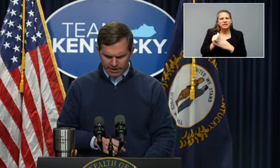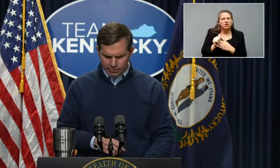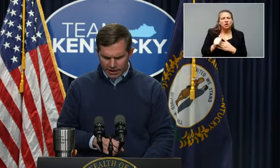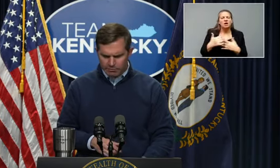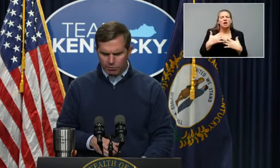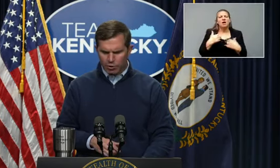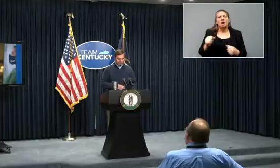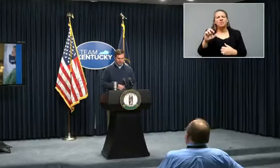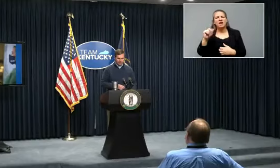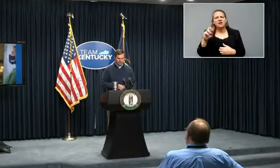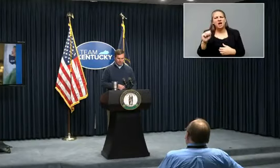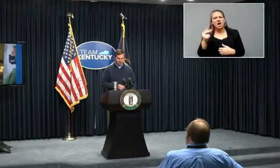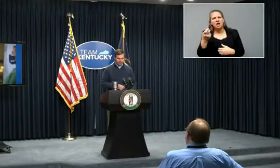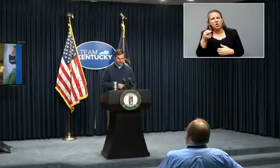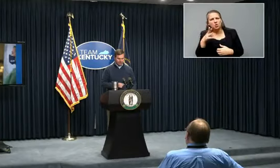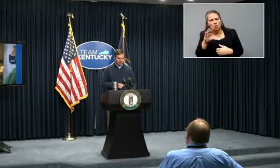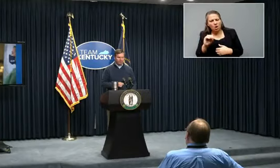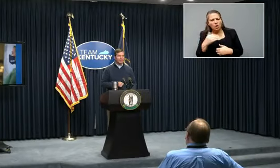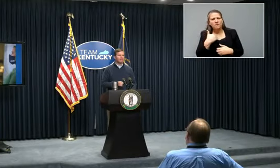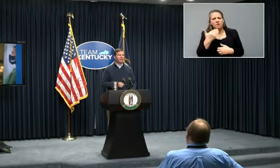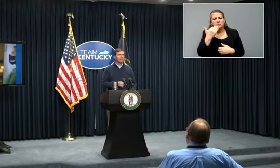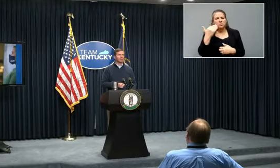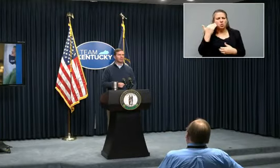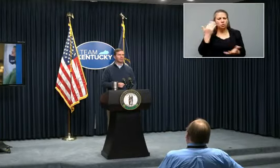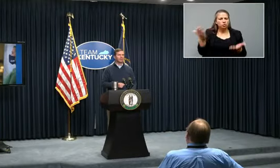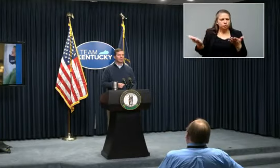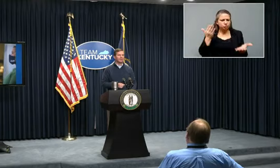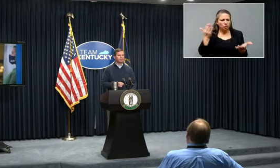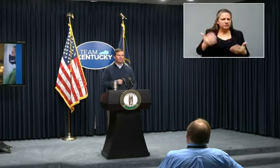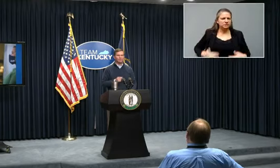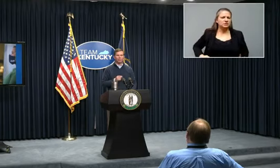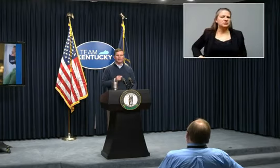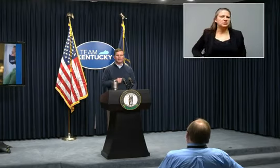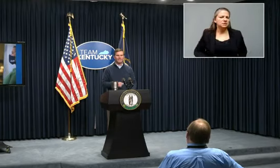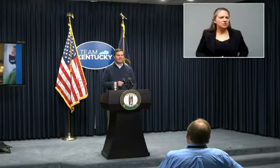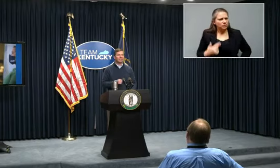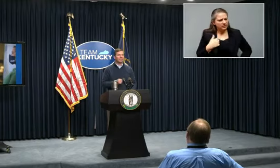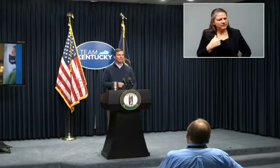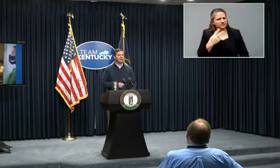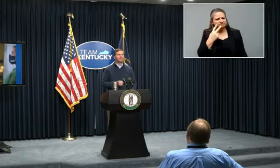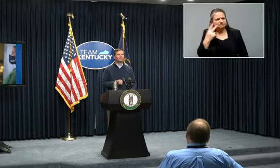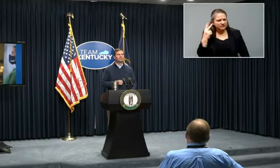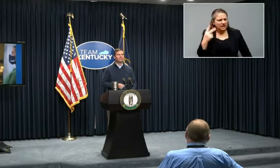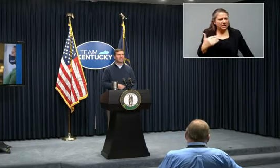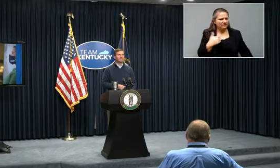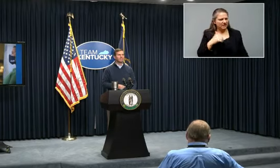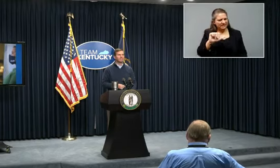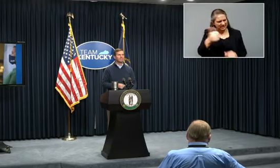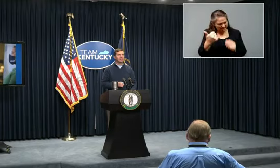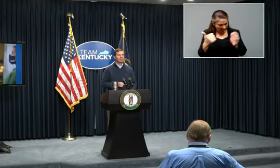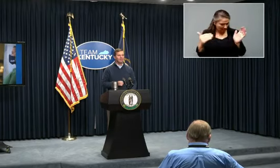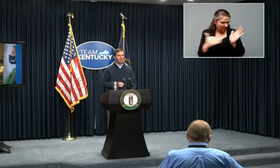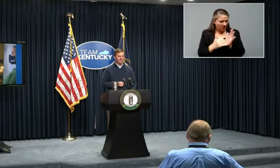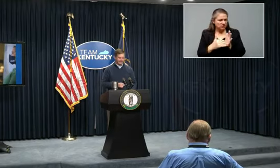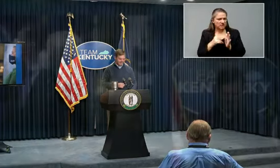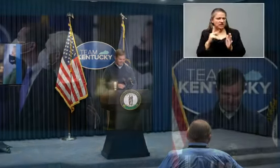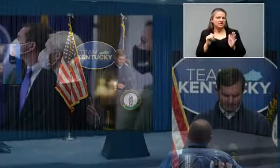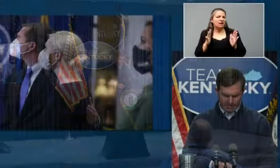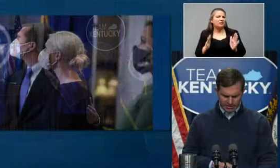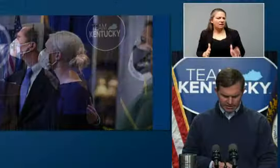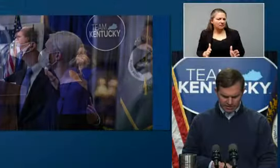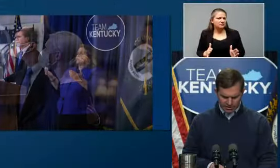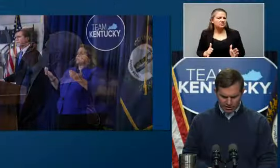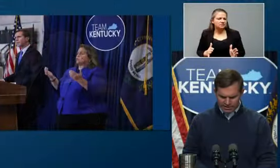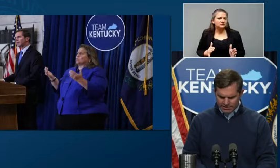heroes as we held a memorial service to mark the heartbreaking milestone of losing more than 10,000 Kentuckians to